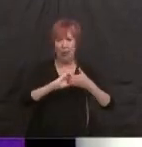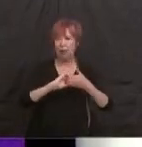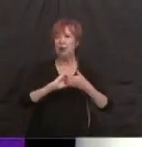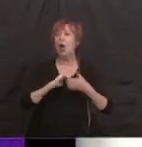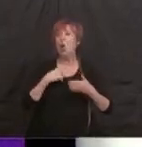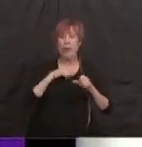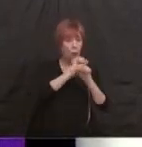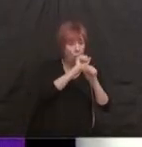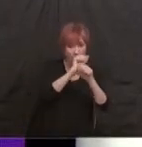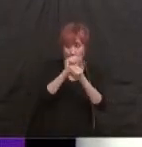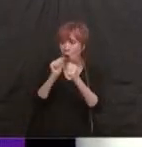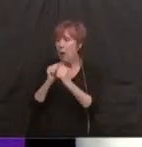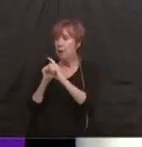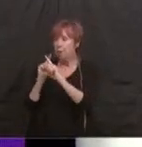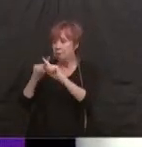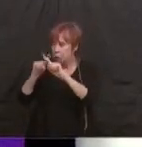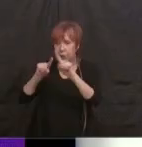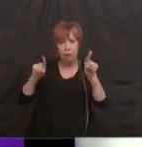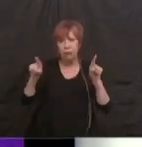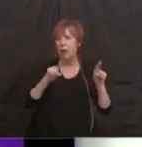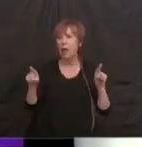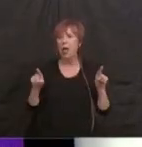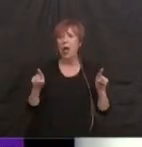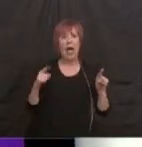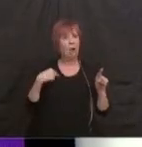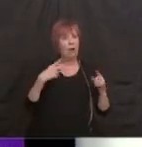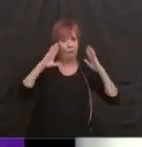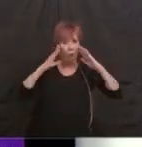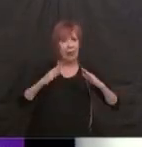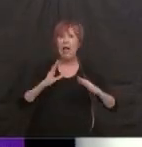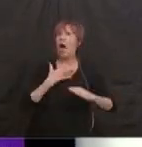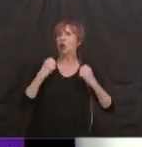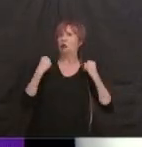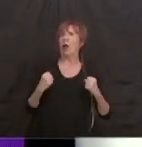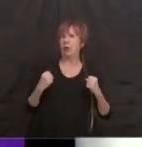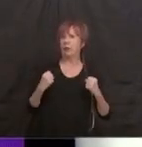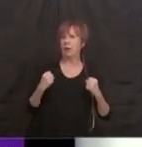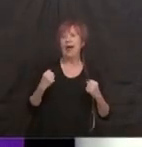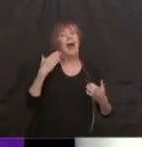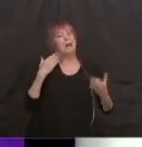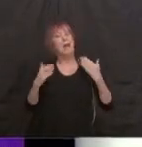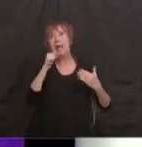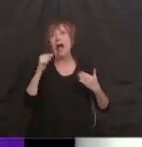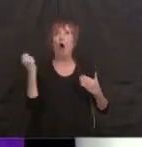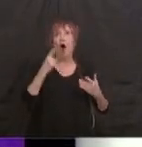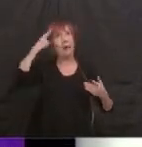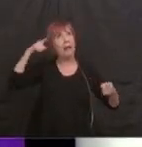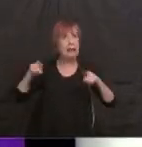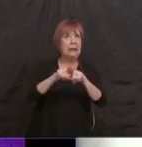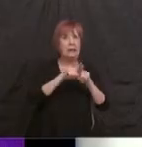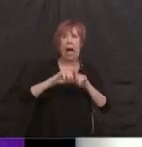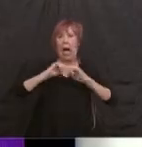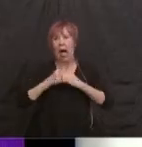and we work with our, really our strengths. Right? And we may not all agree on how we get a